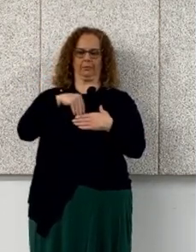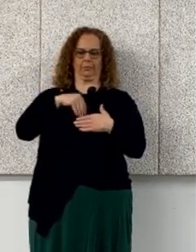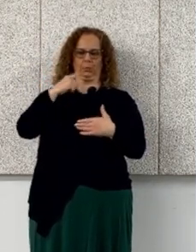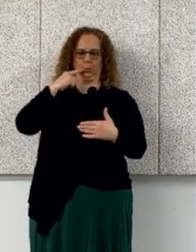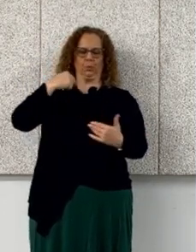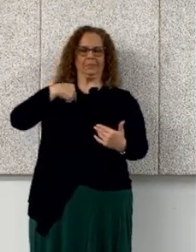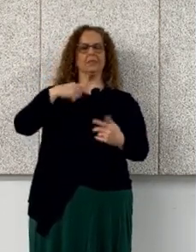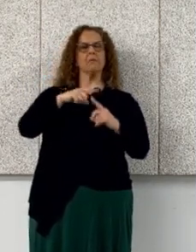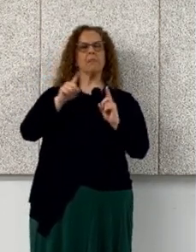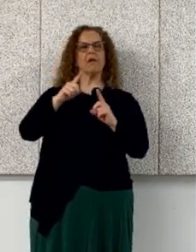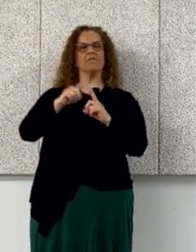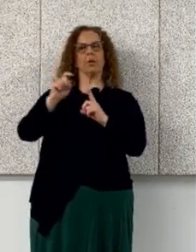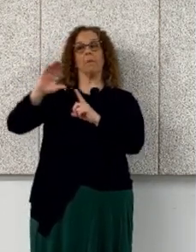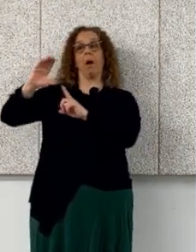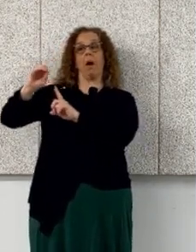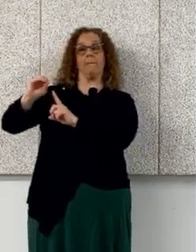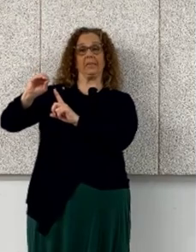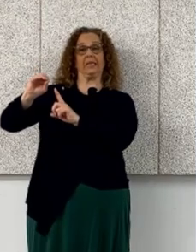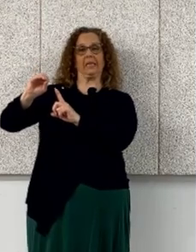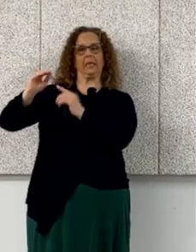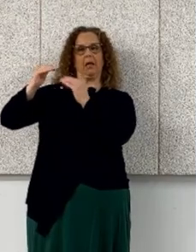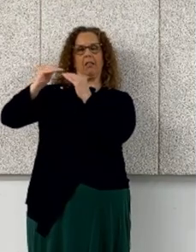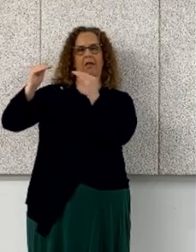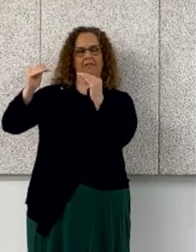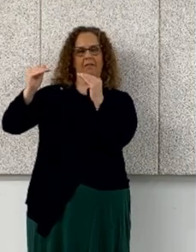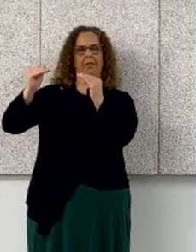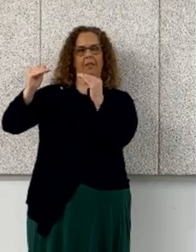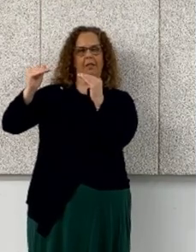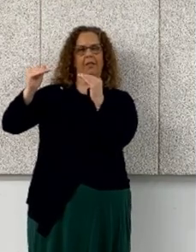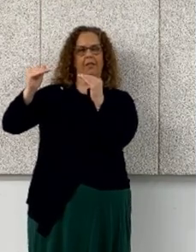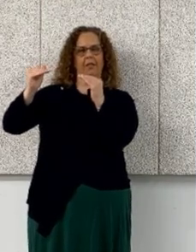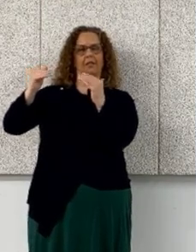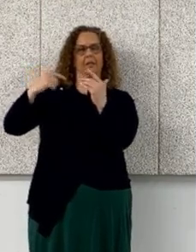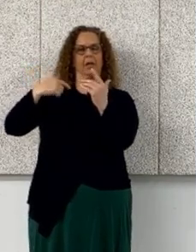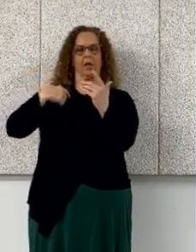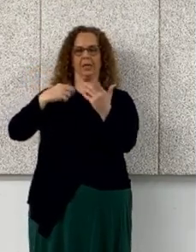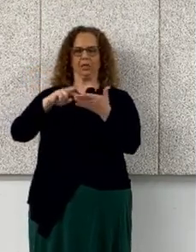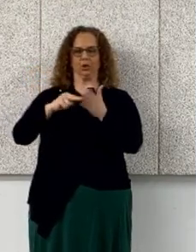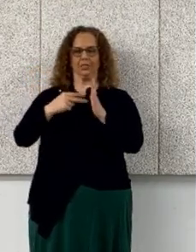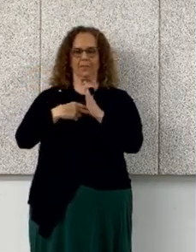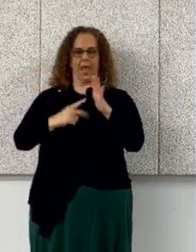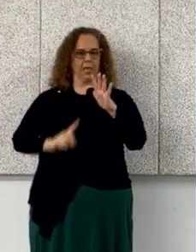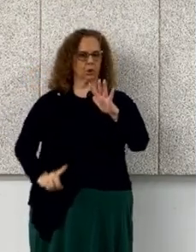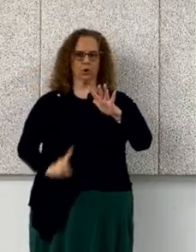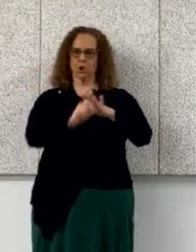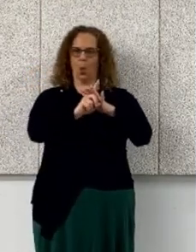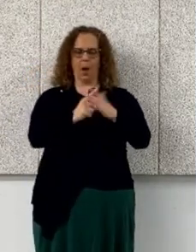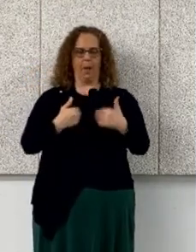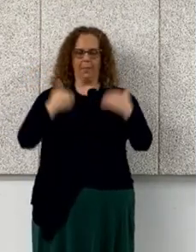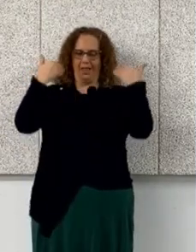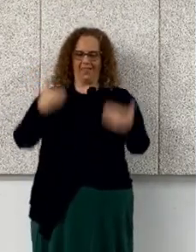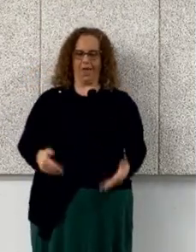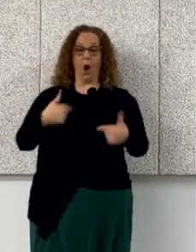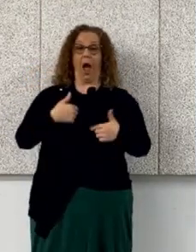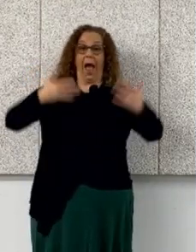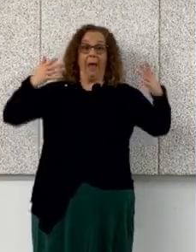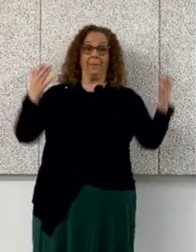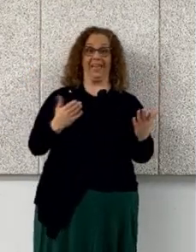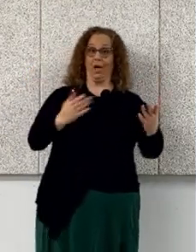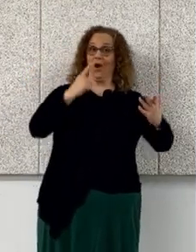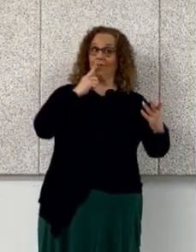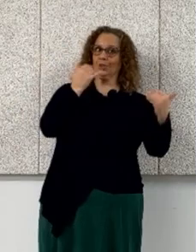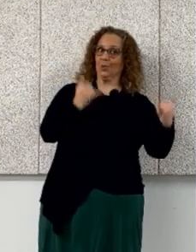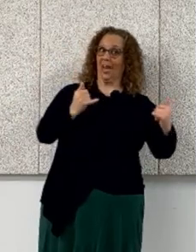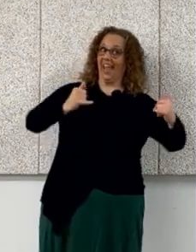from an organization level, I was of less use showing up like, like, I'm here for the day,